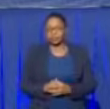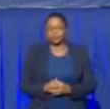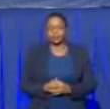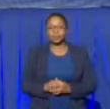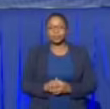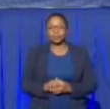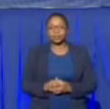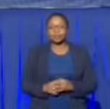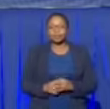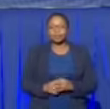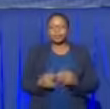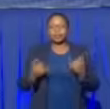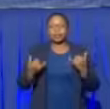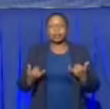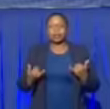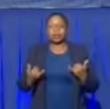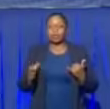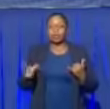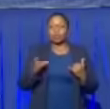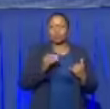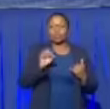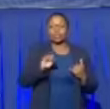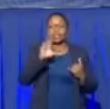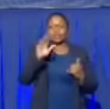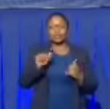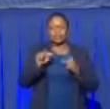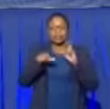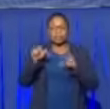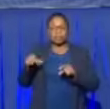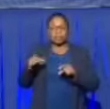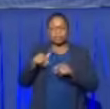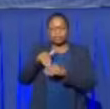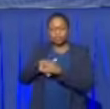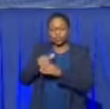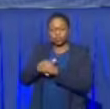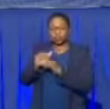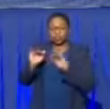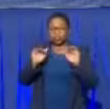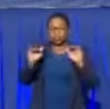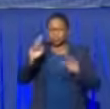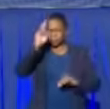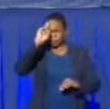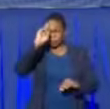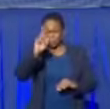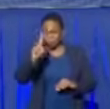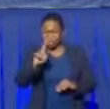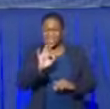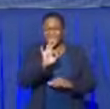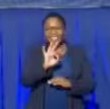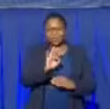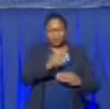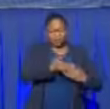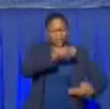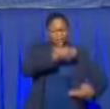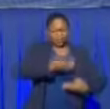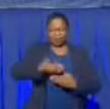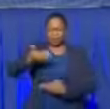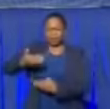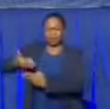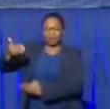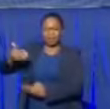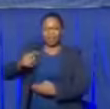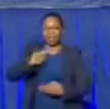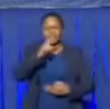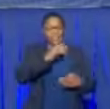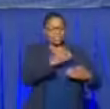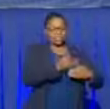We remind the South African voters that there will be 3 ballots in these elections. The first is a national ballot, which has